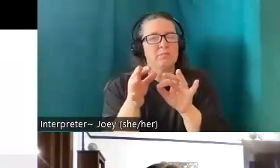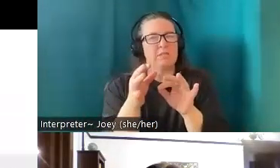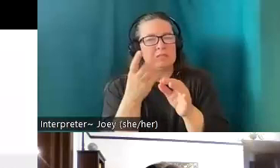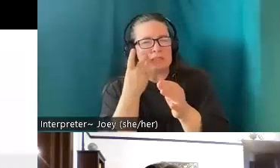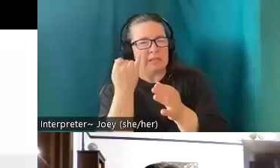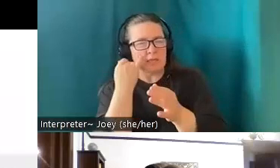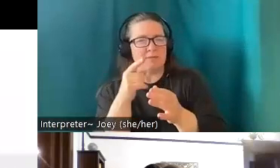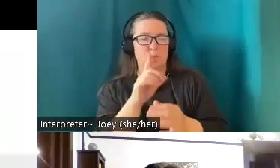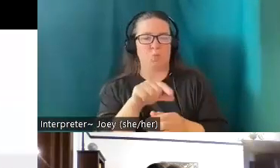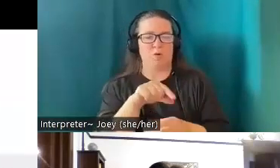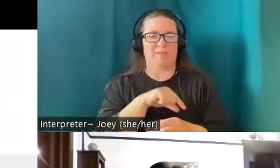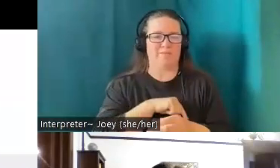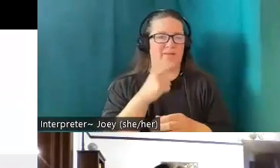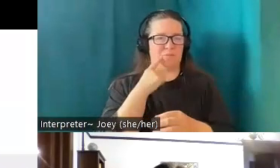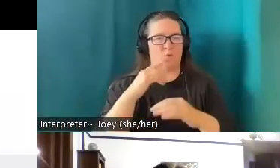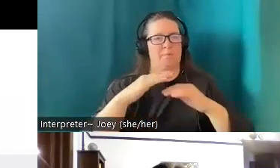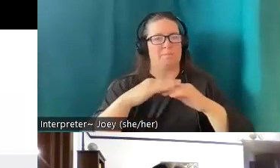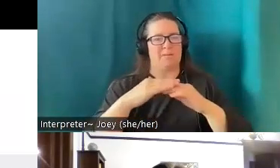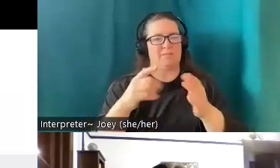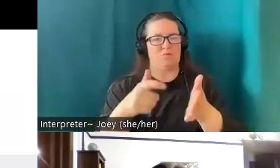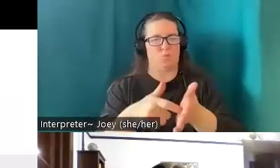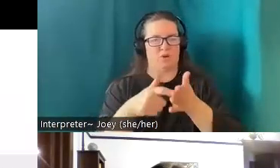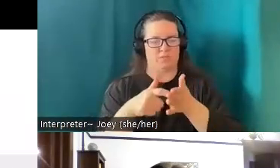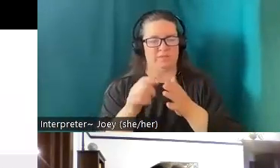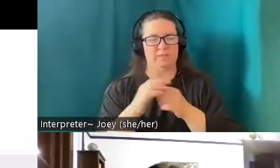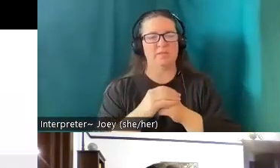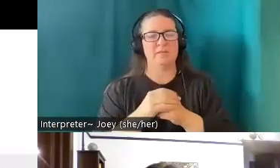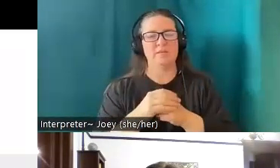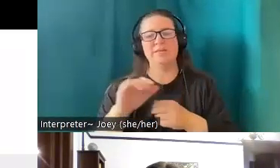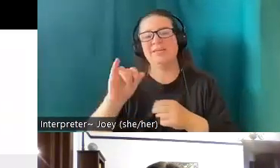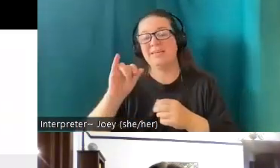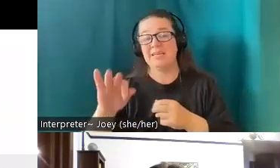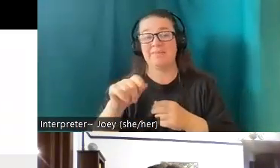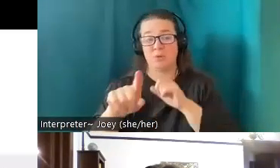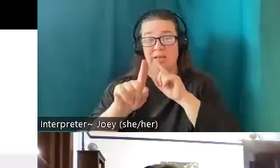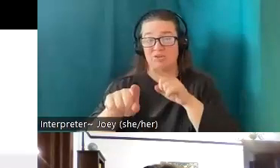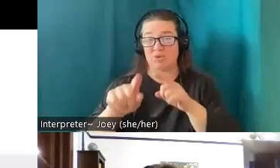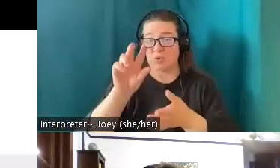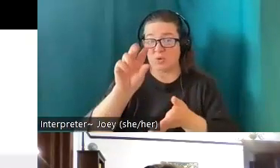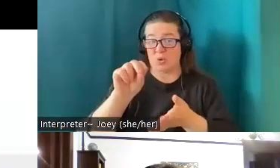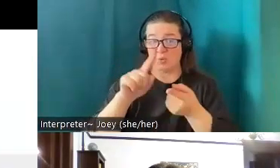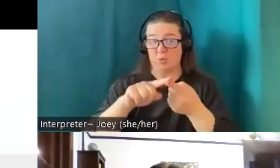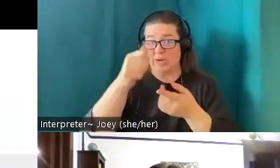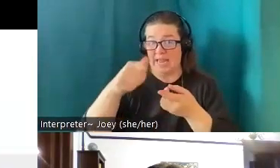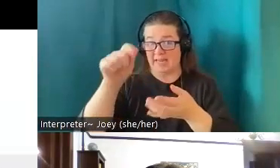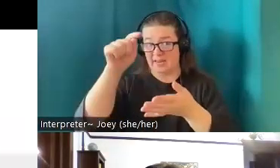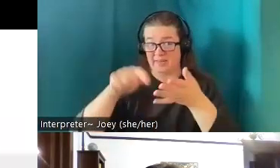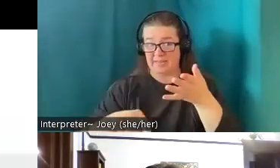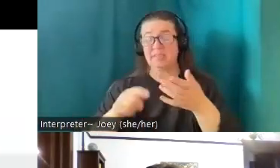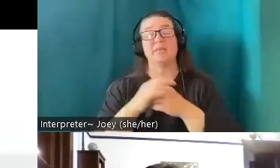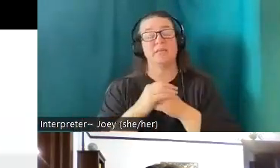questions in this document, you will see a message displayed that tells you you are ineligible. So I will put in